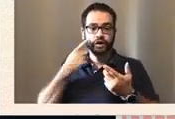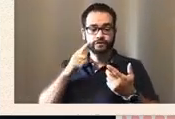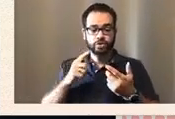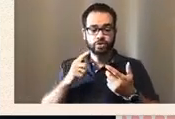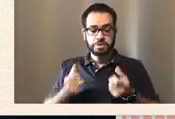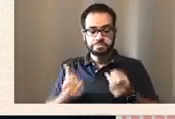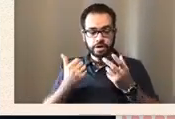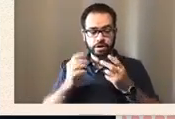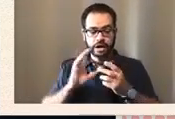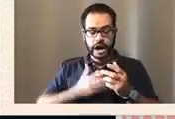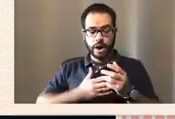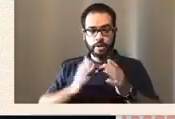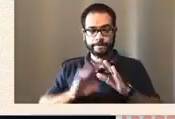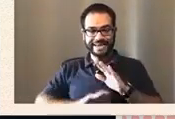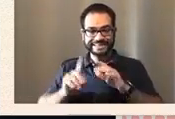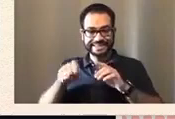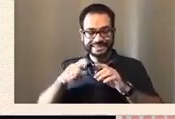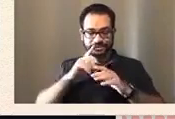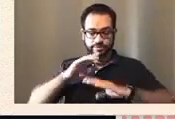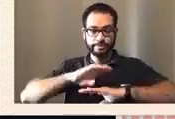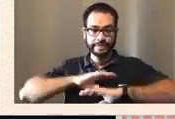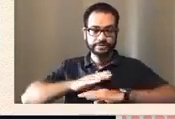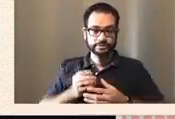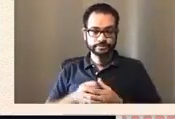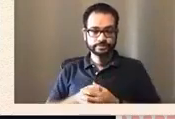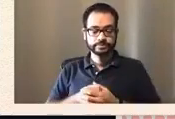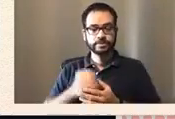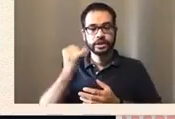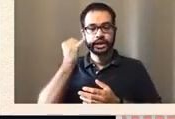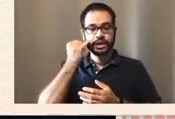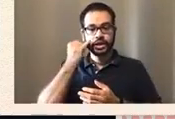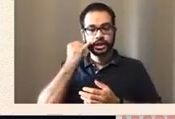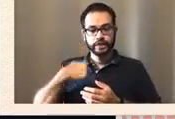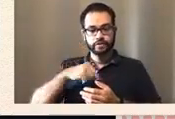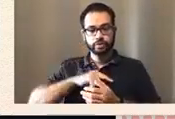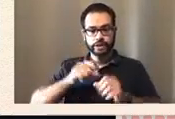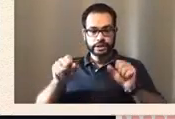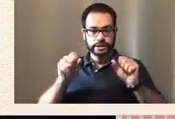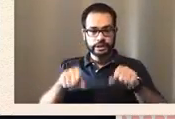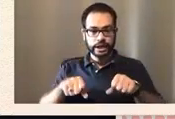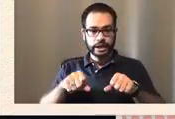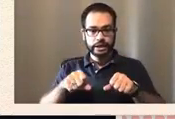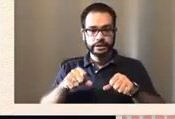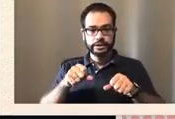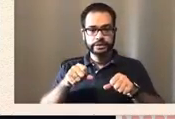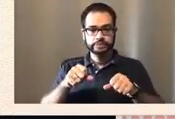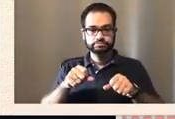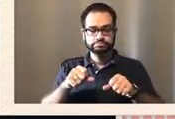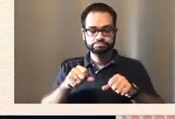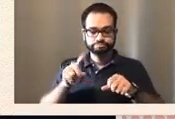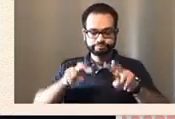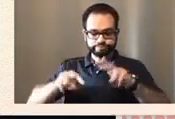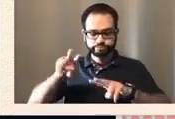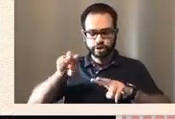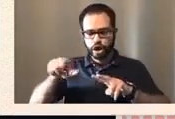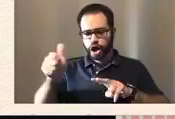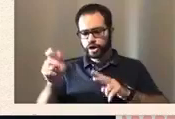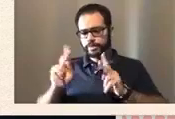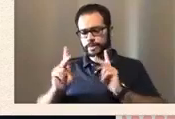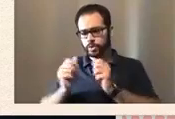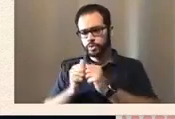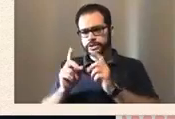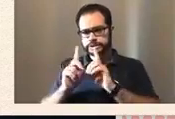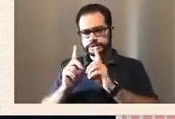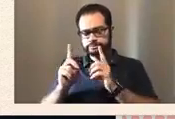needs to be met. And if we can look to other people with disabilities to form that support system